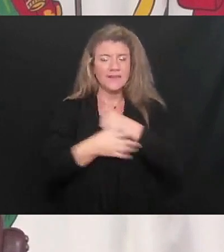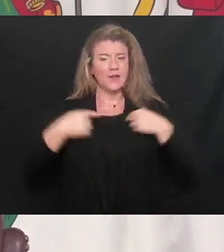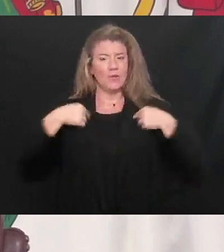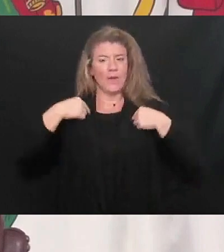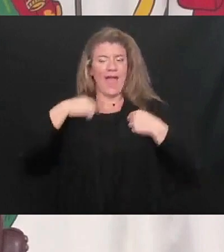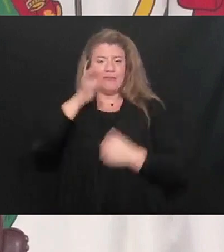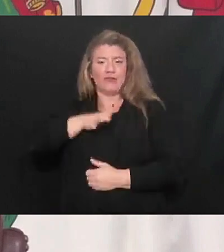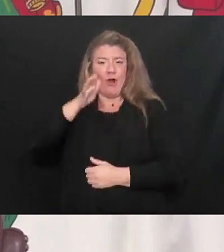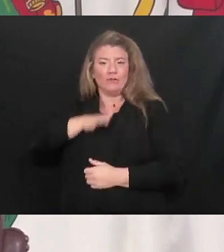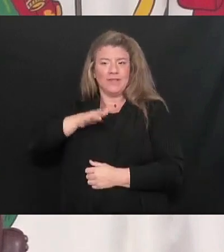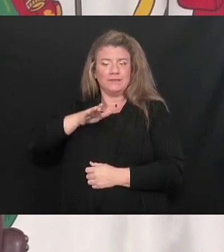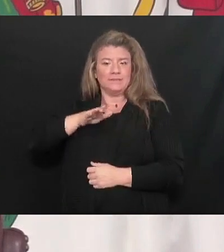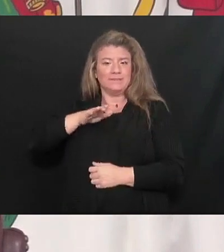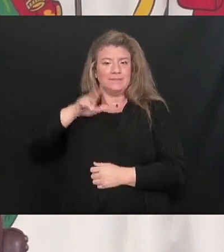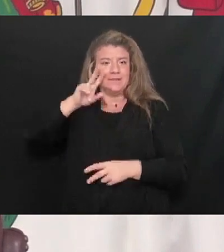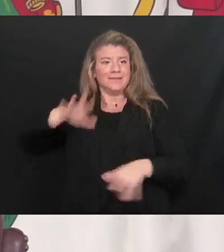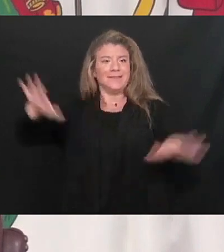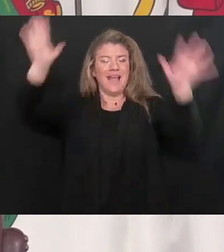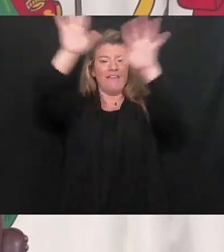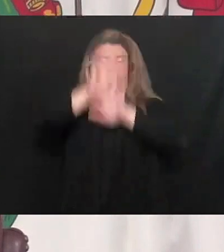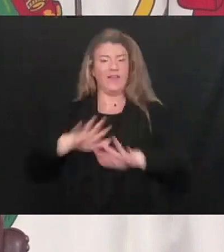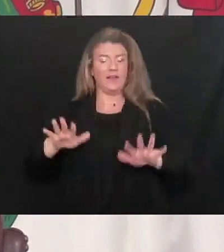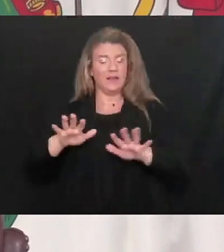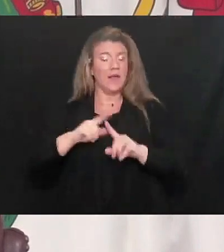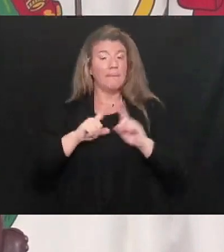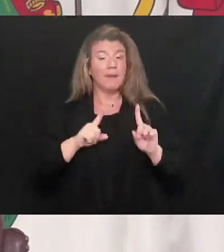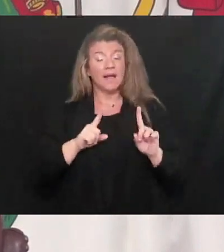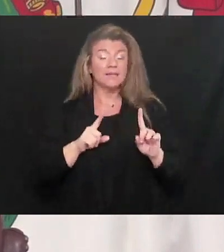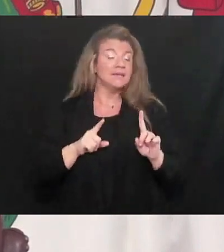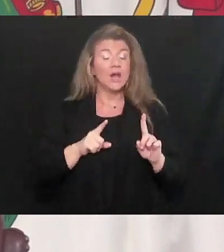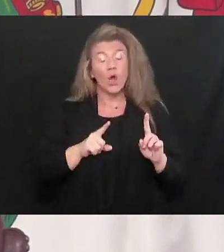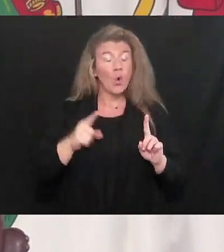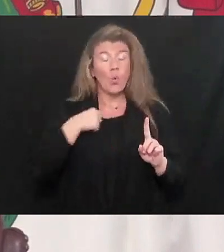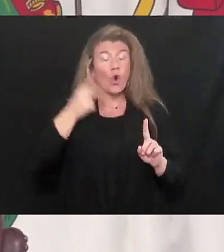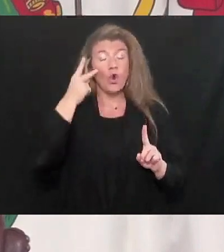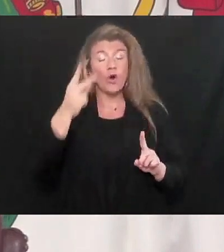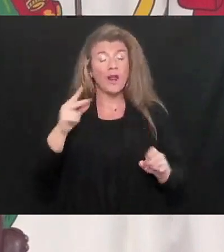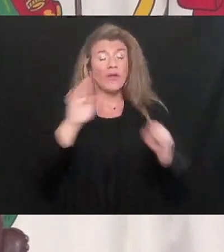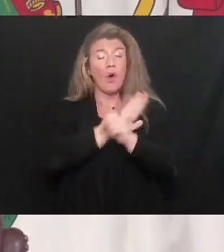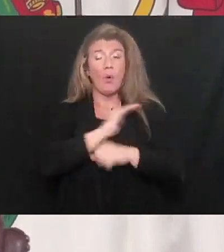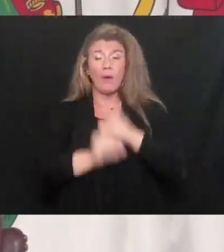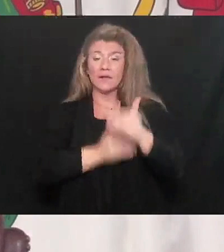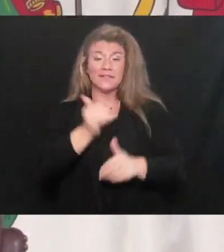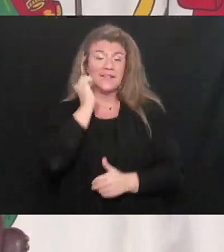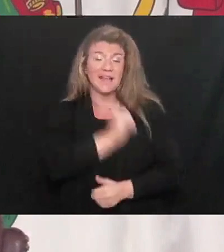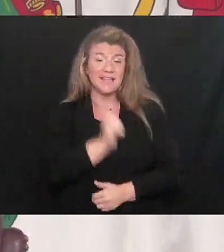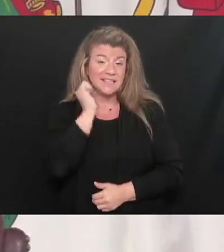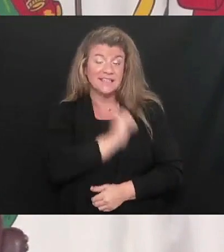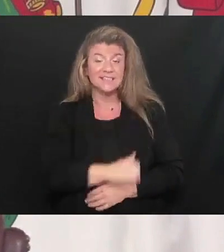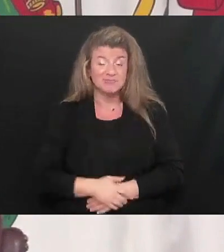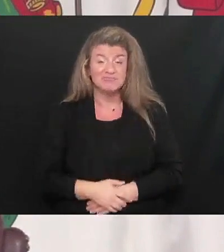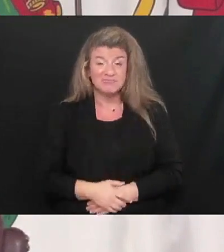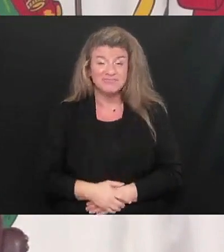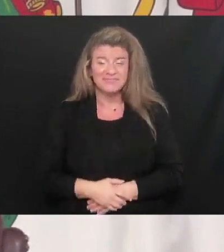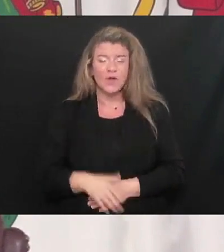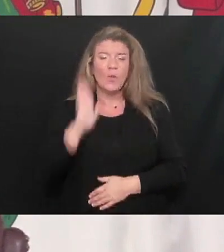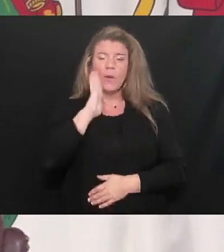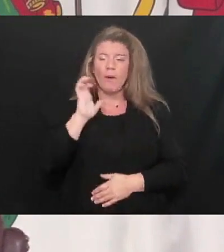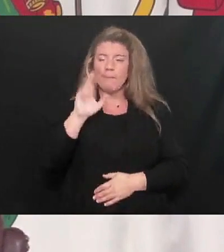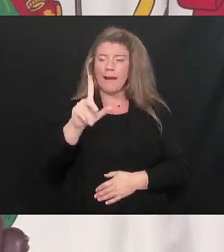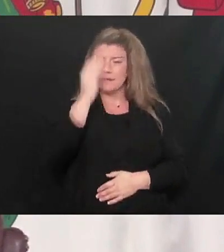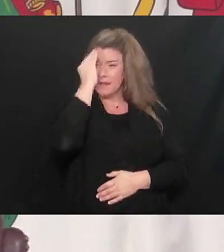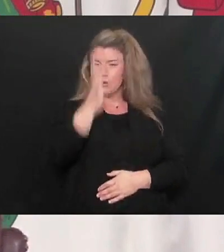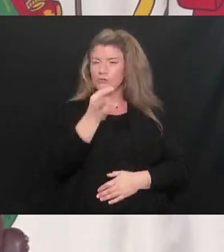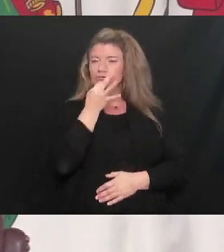in Charleston, but we're looking at the whole process, David. We'll get back to you,